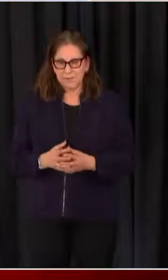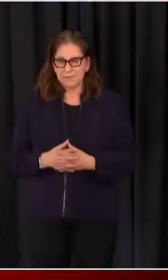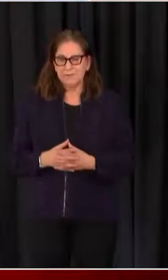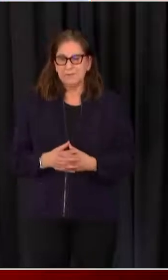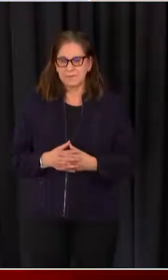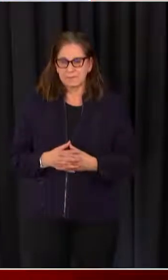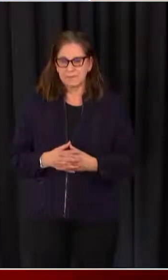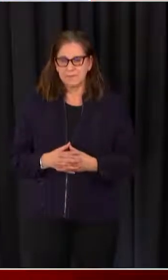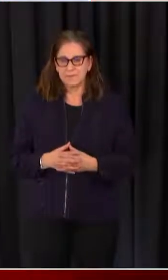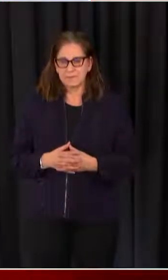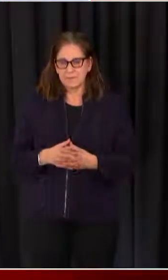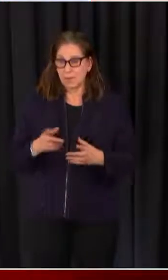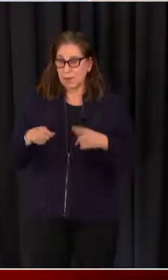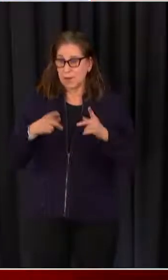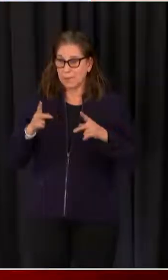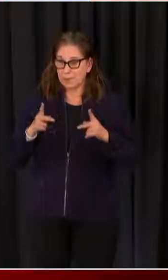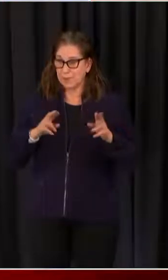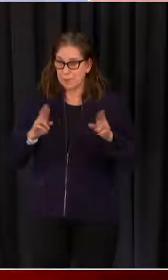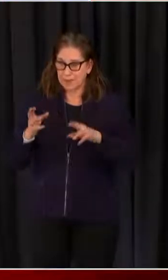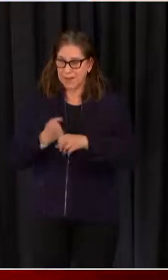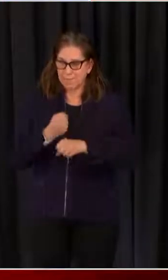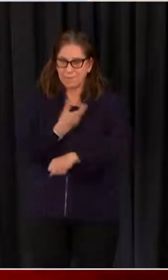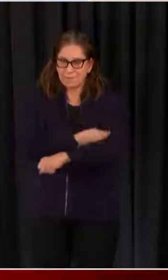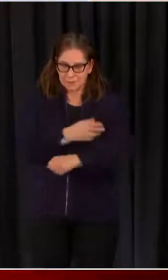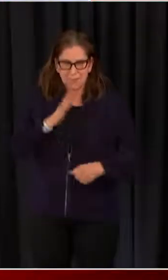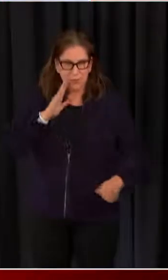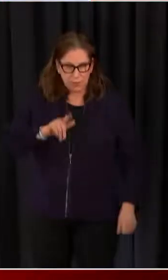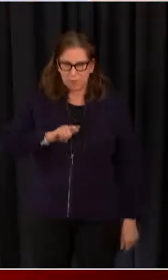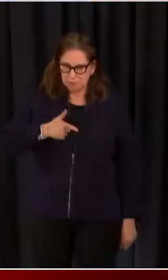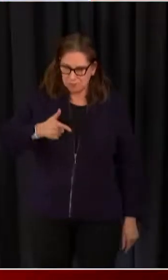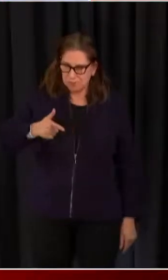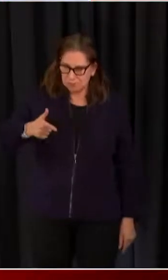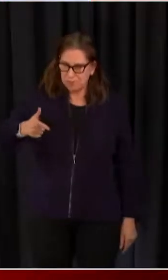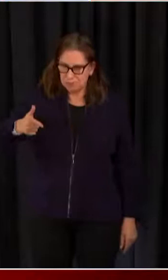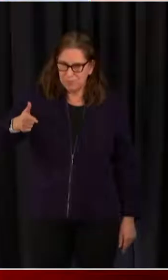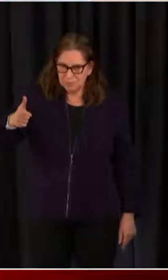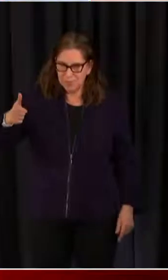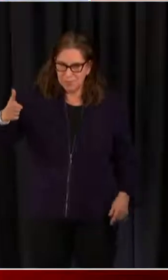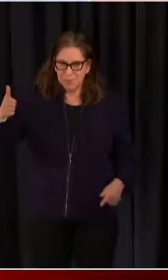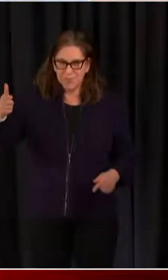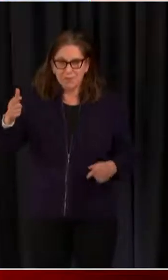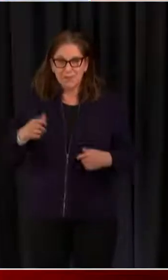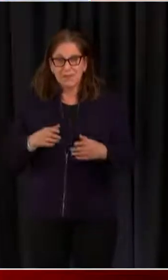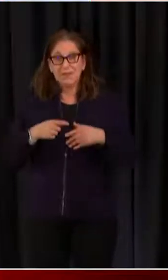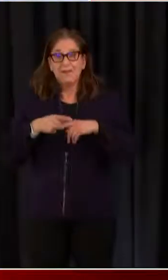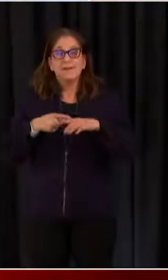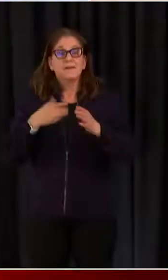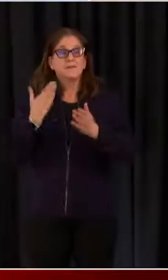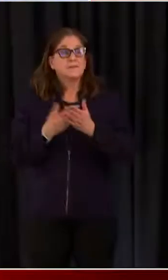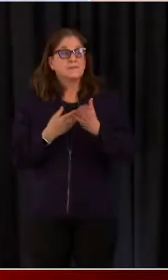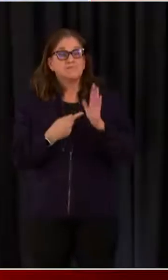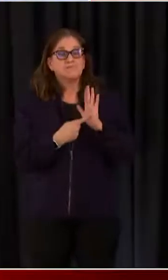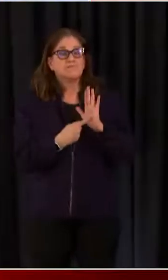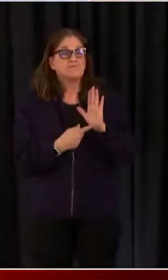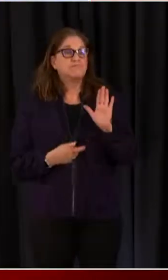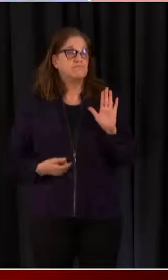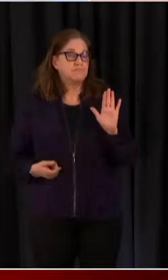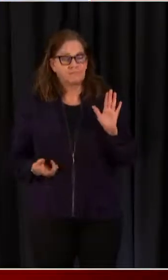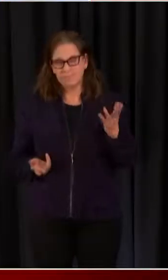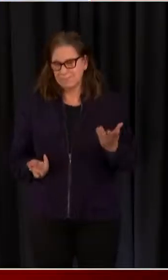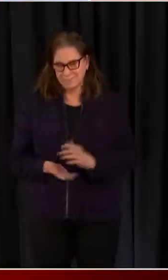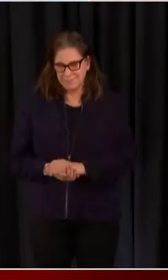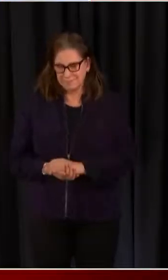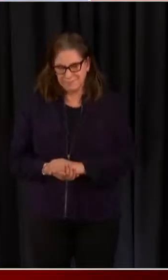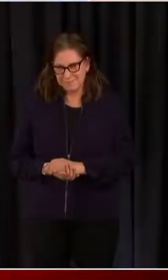turn, and we think that's hugely important. So one thing that we talked about today is how people who